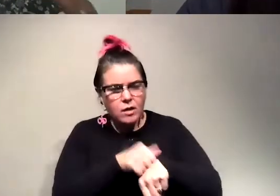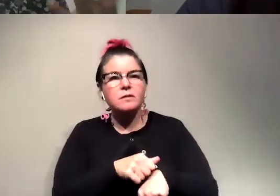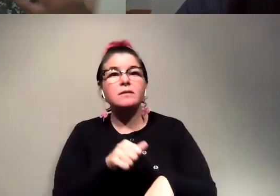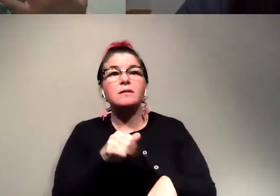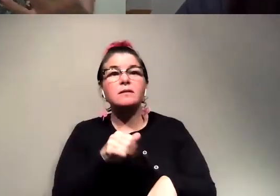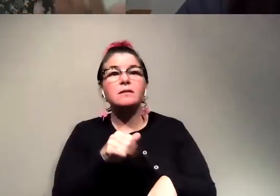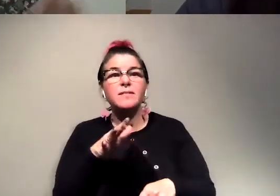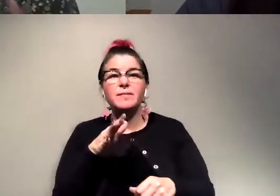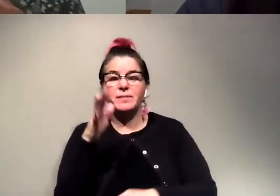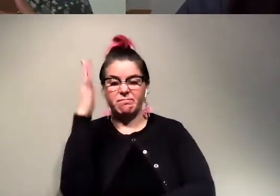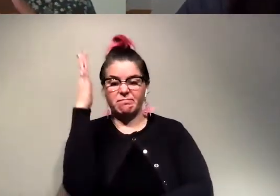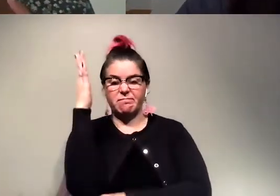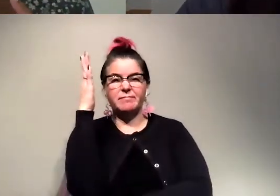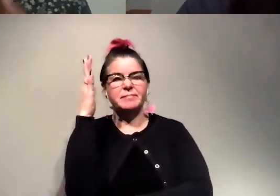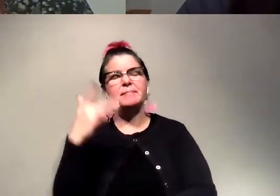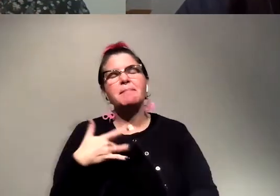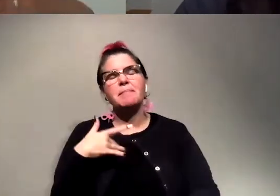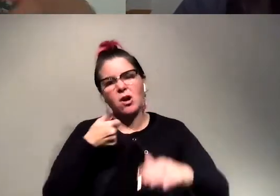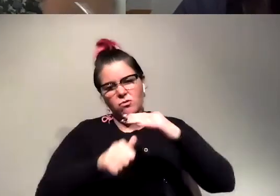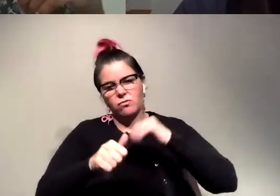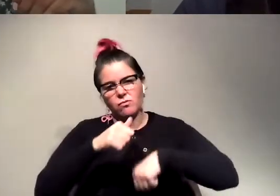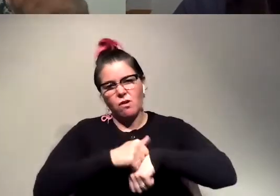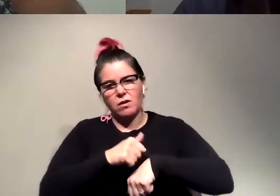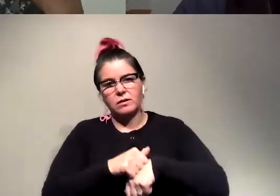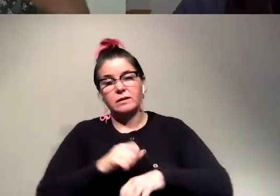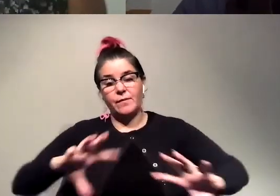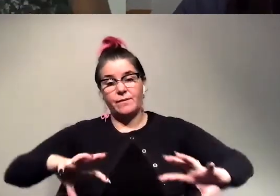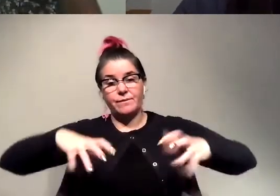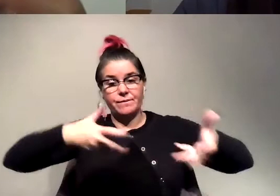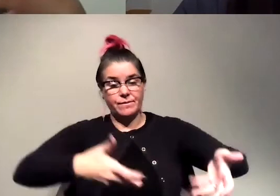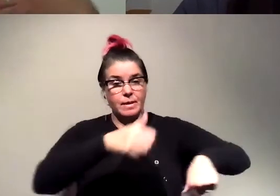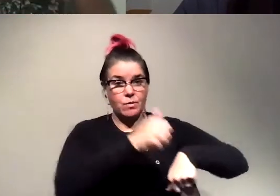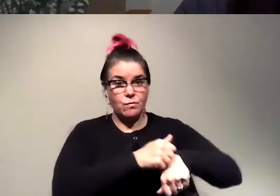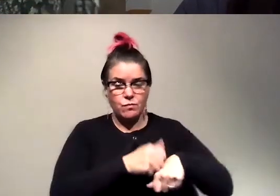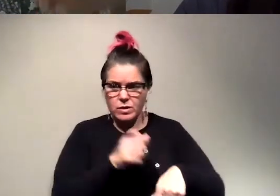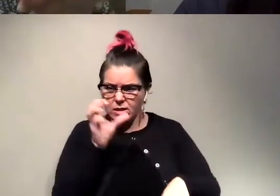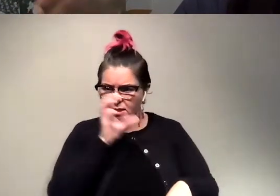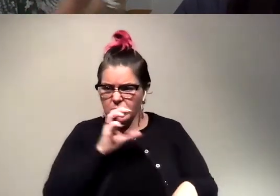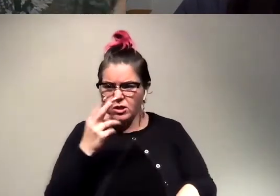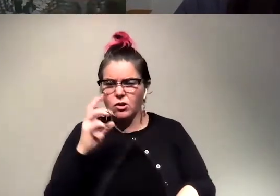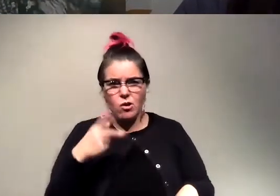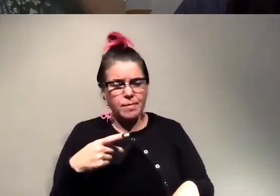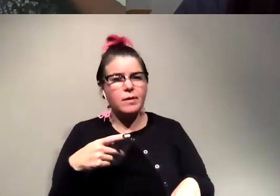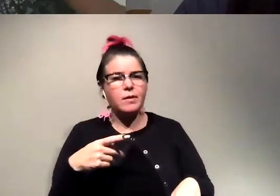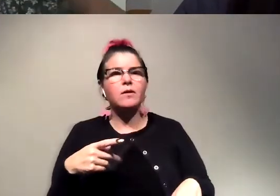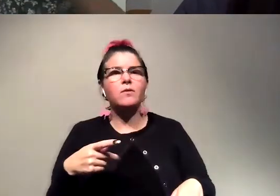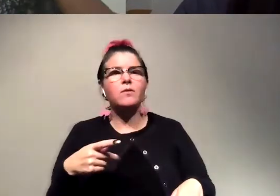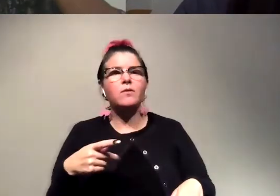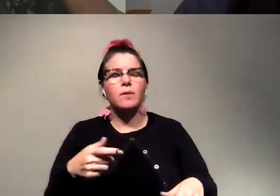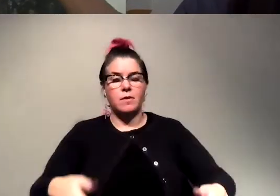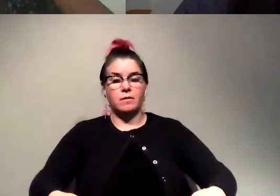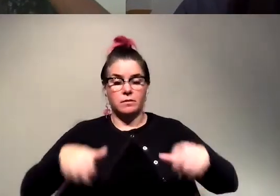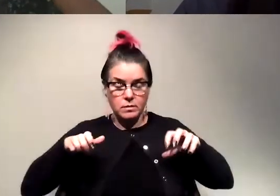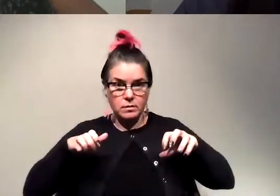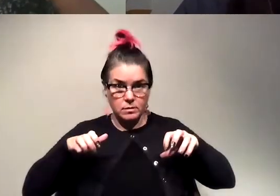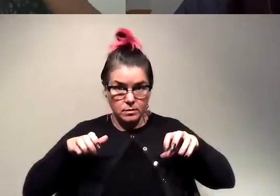day, they're gonna be most likely under those rocks. And if you flip a rock to look for a herp, remember to flip it towards you so that